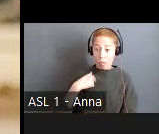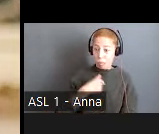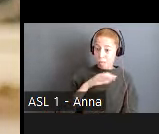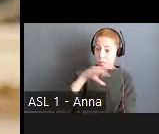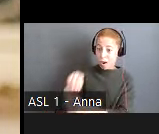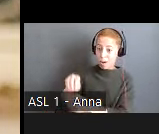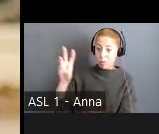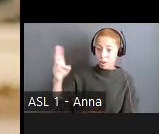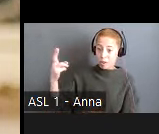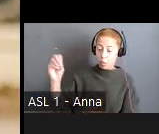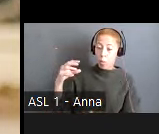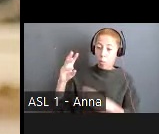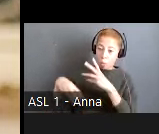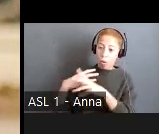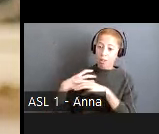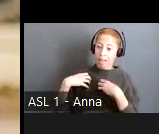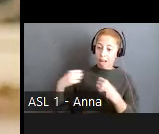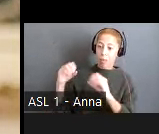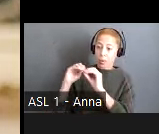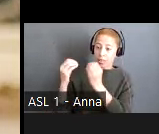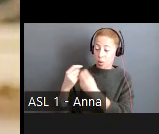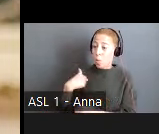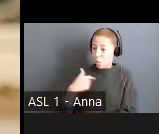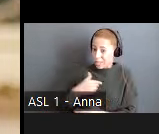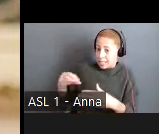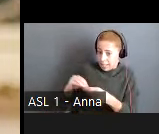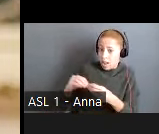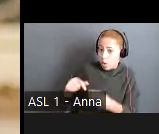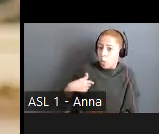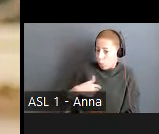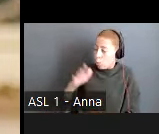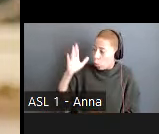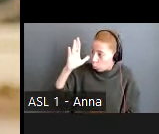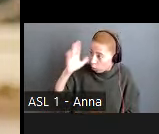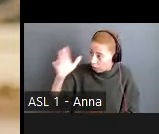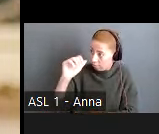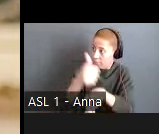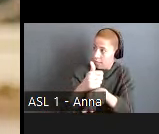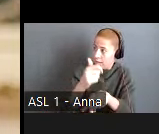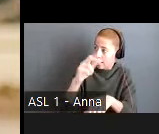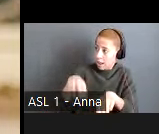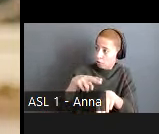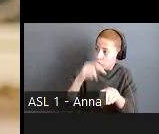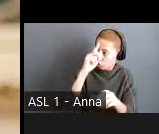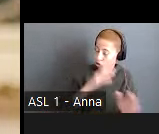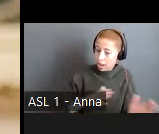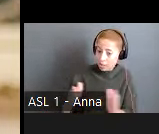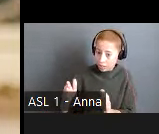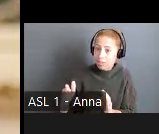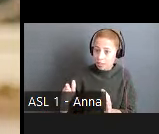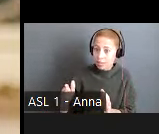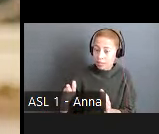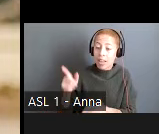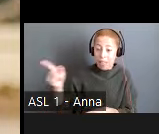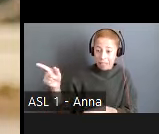would implement a national dementia strategy. And the World Health Organization put out a framework for